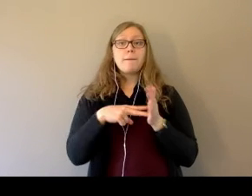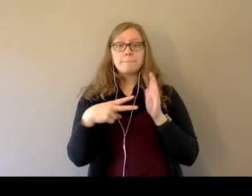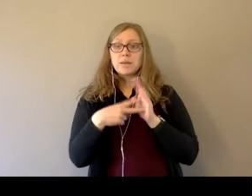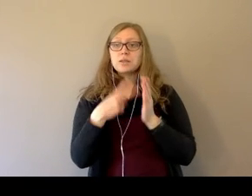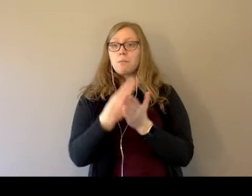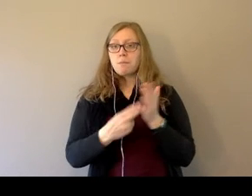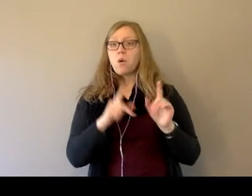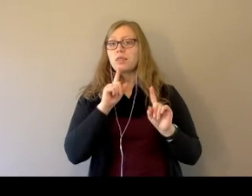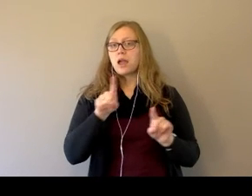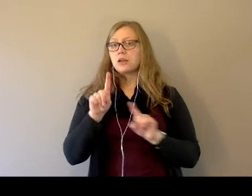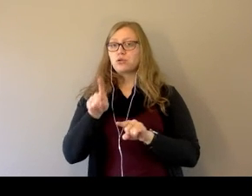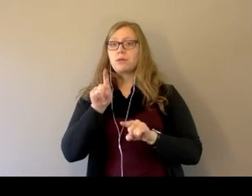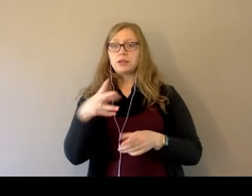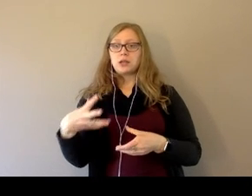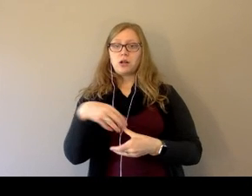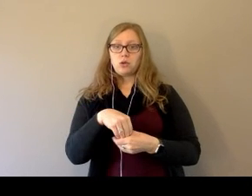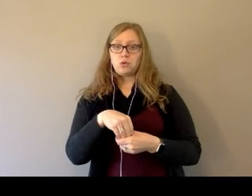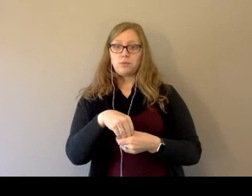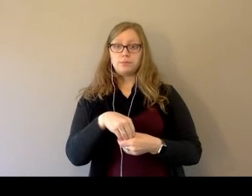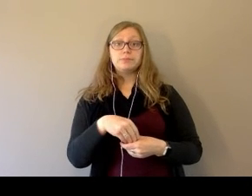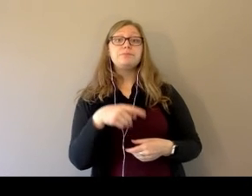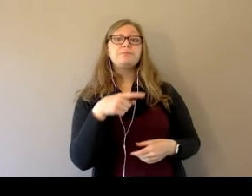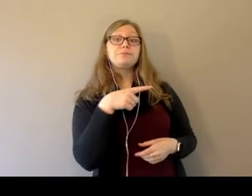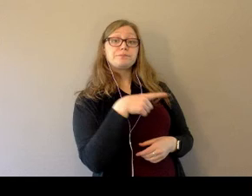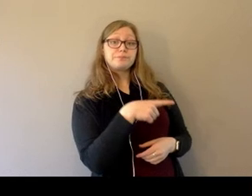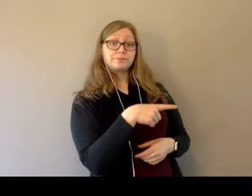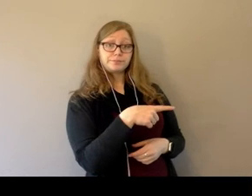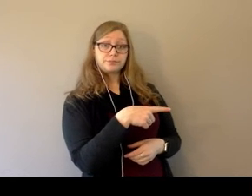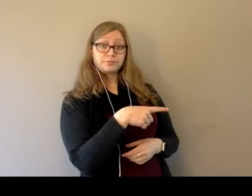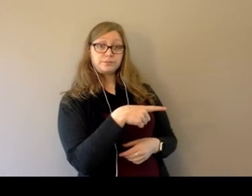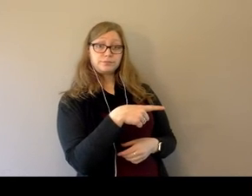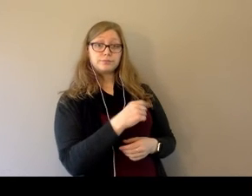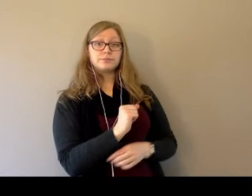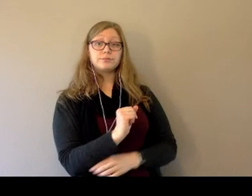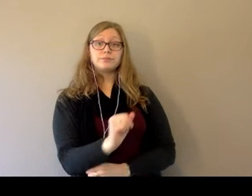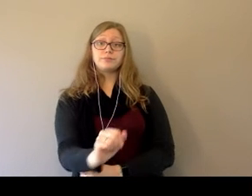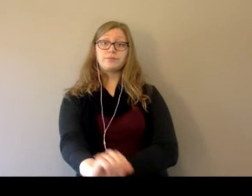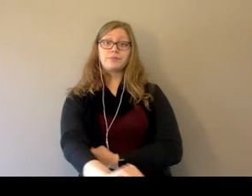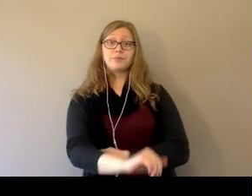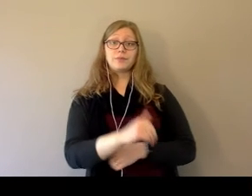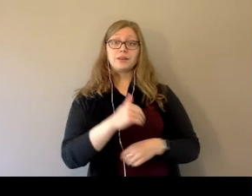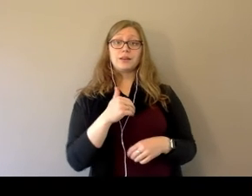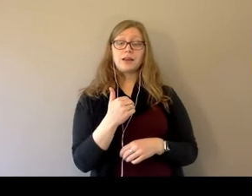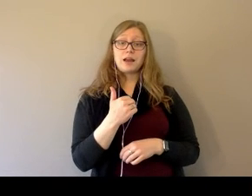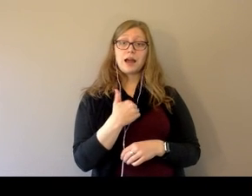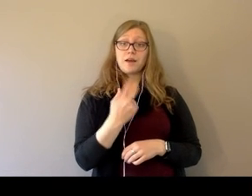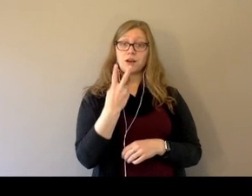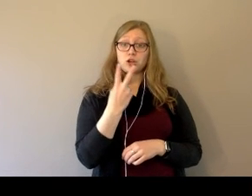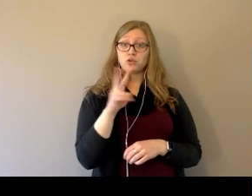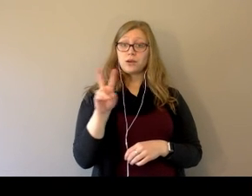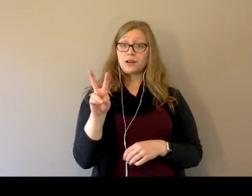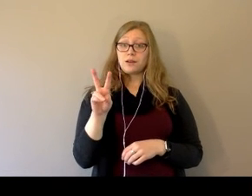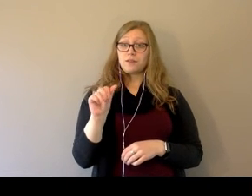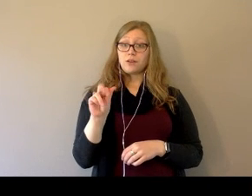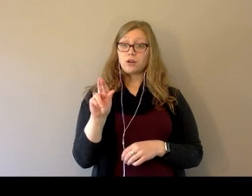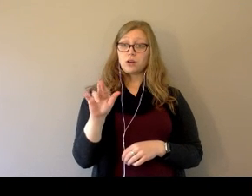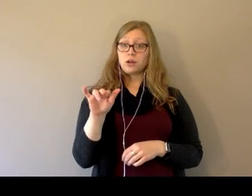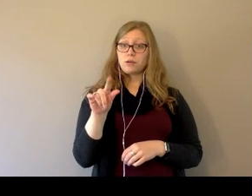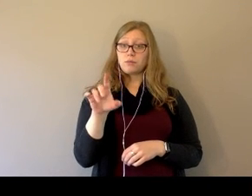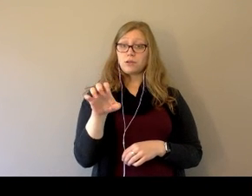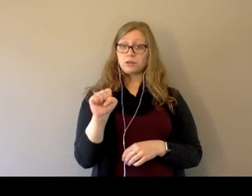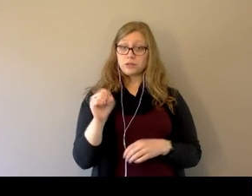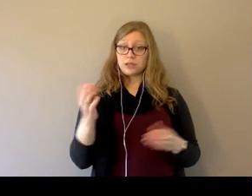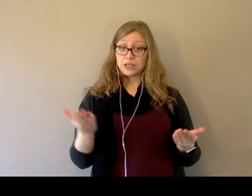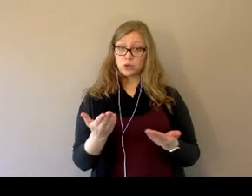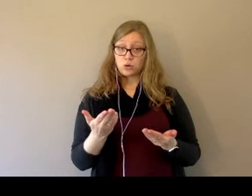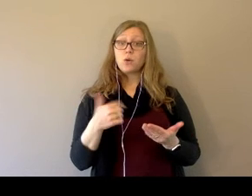two quantities are equal with two variables that are different, And so we want to find the ratio of D to C